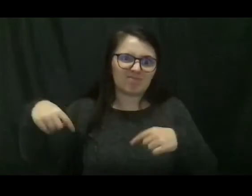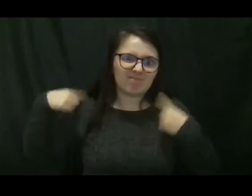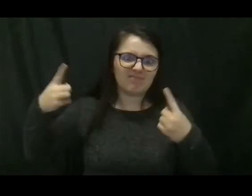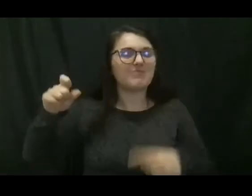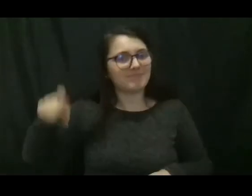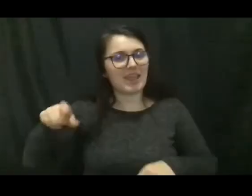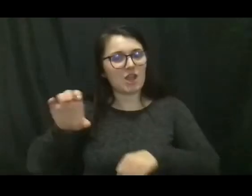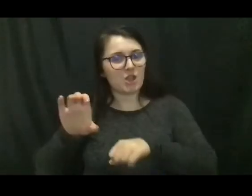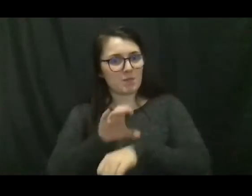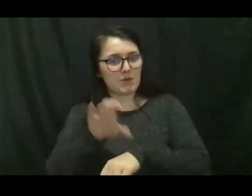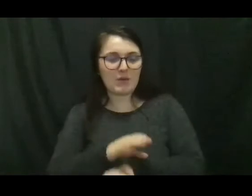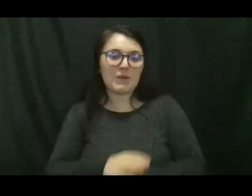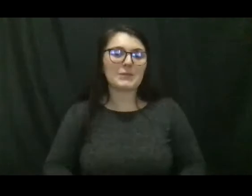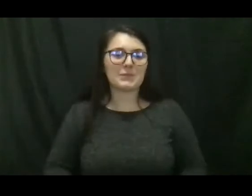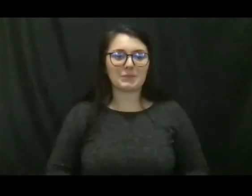Great idea.